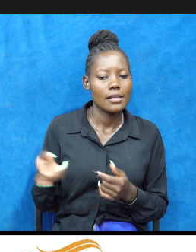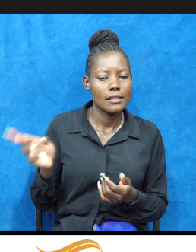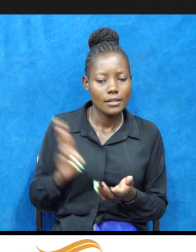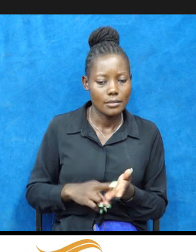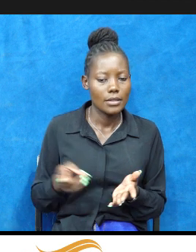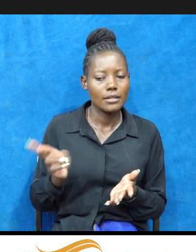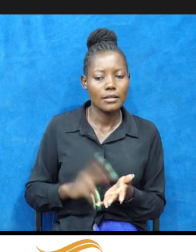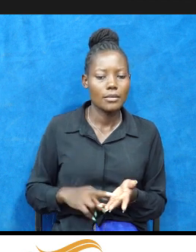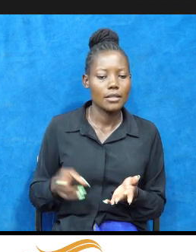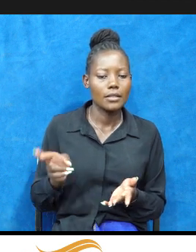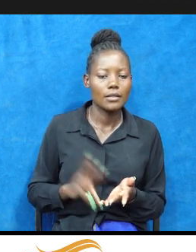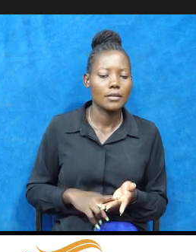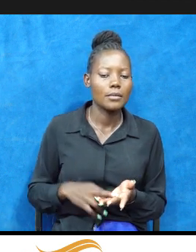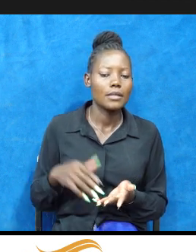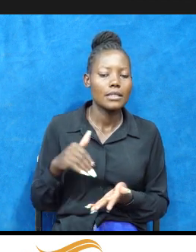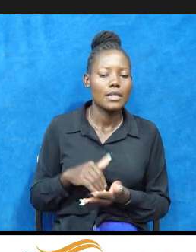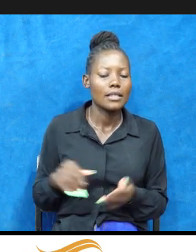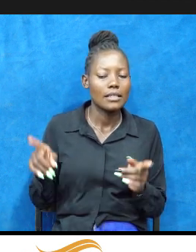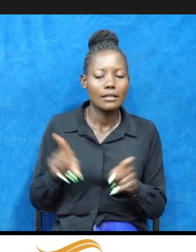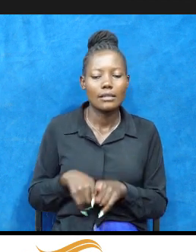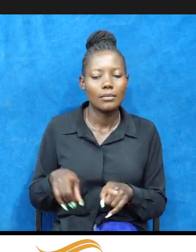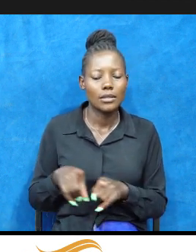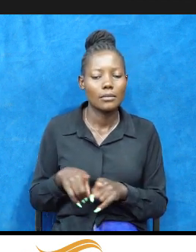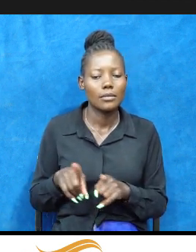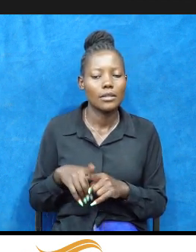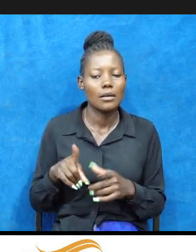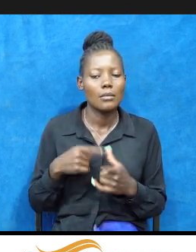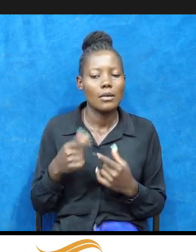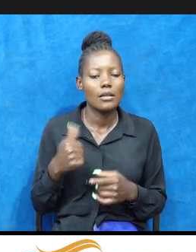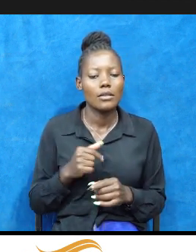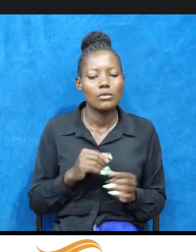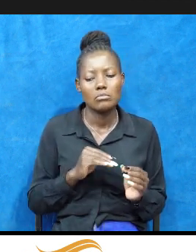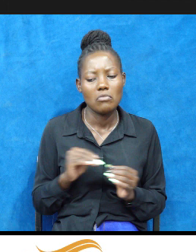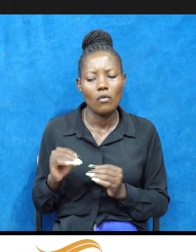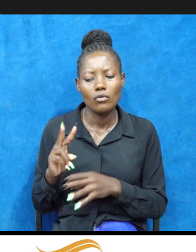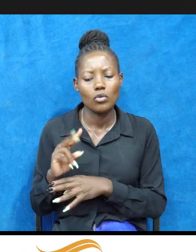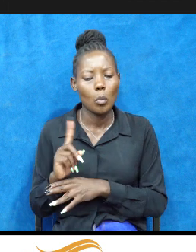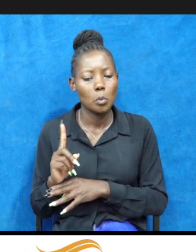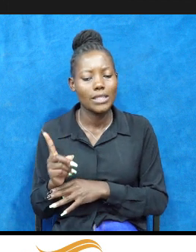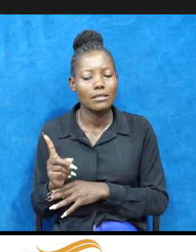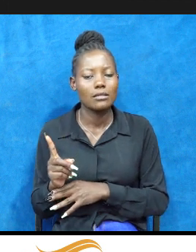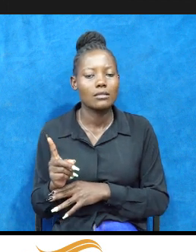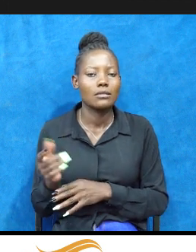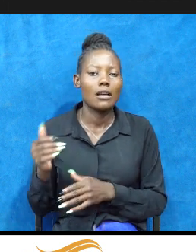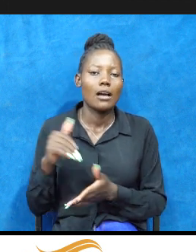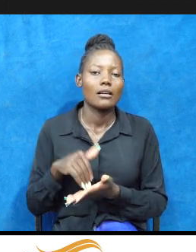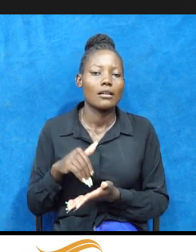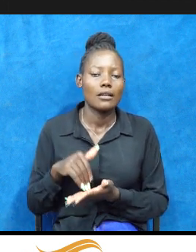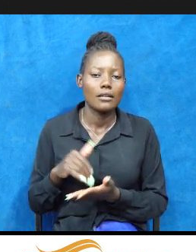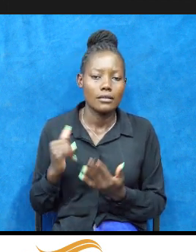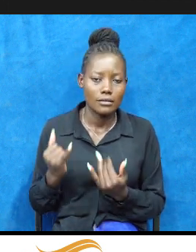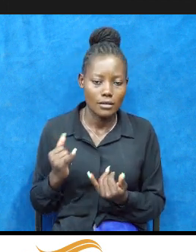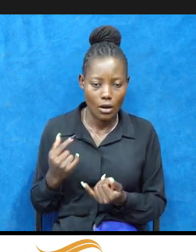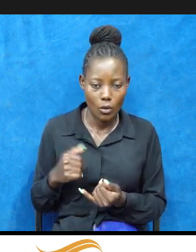sequence again and the sprint drills, the same thing. And then we go for 2 minutes. And, they're not